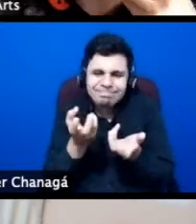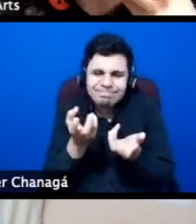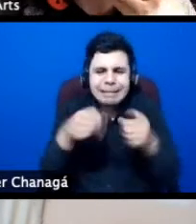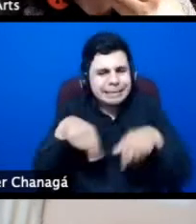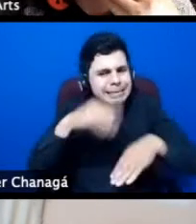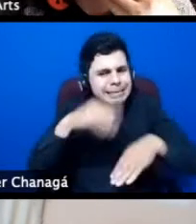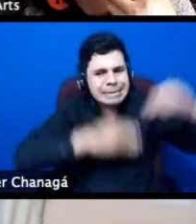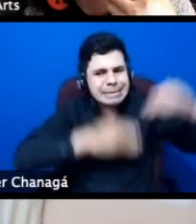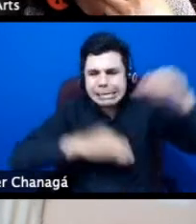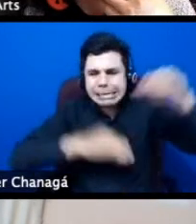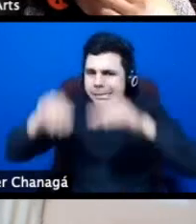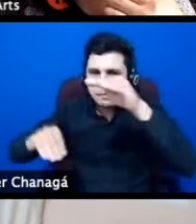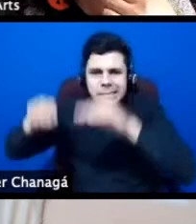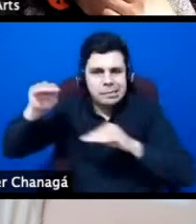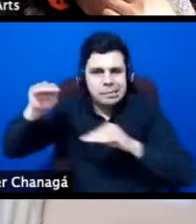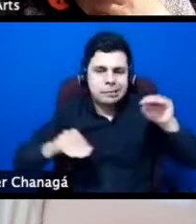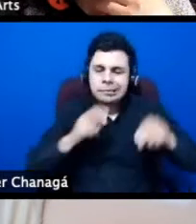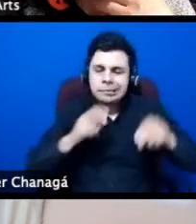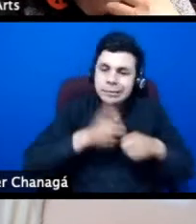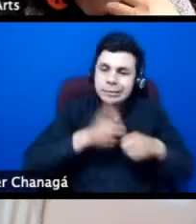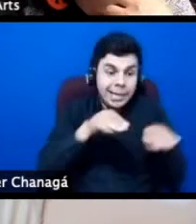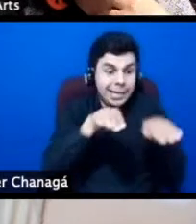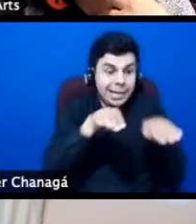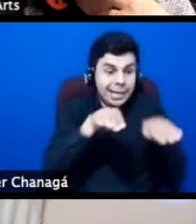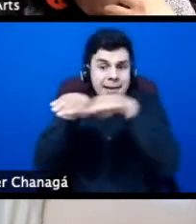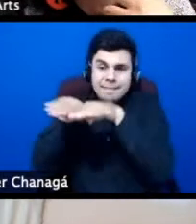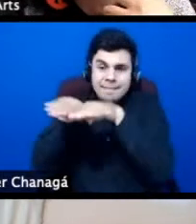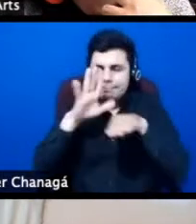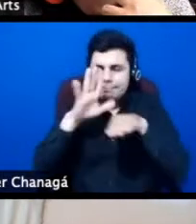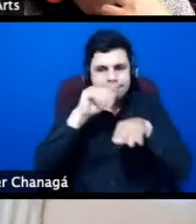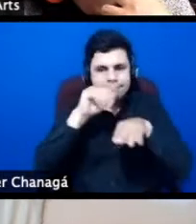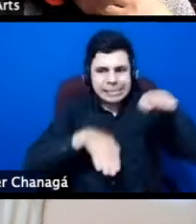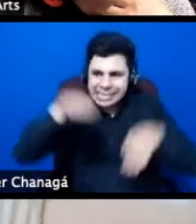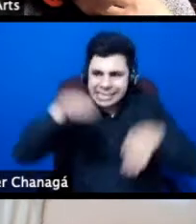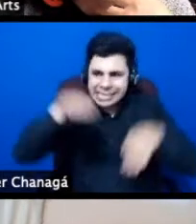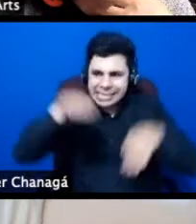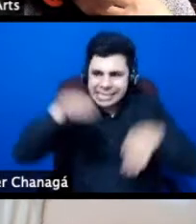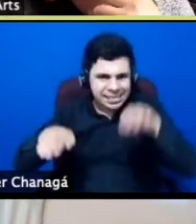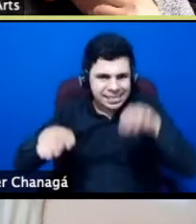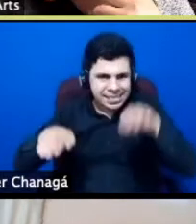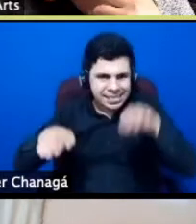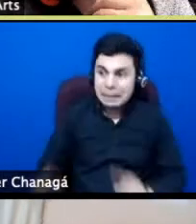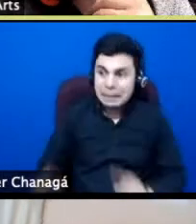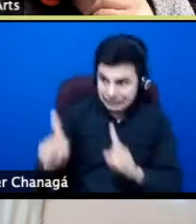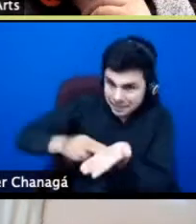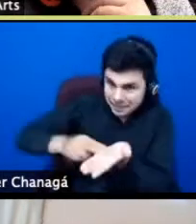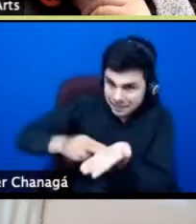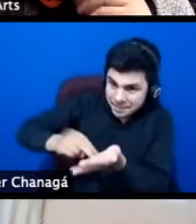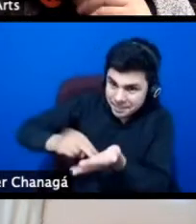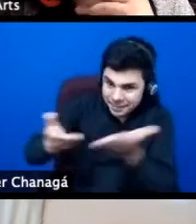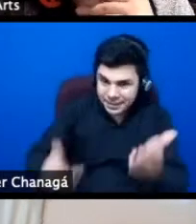Pero nosotros hemos demostrado, bien fuera, mujer. Thank you. Gracias.